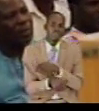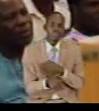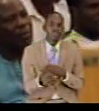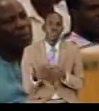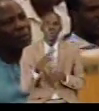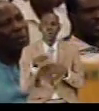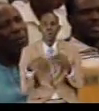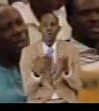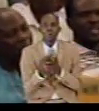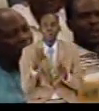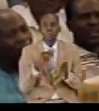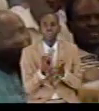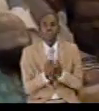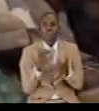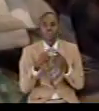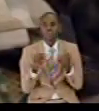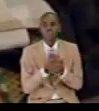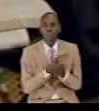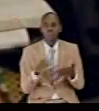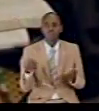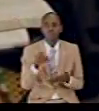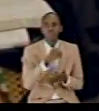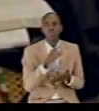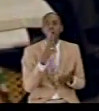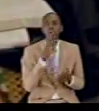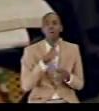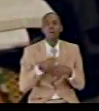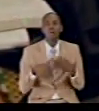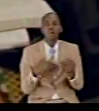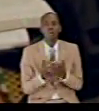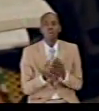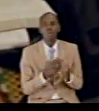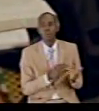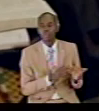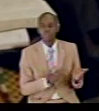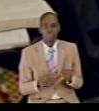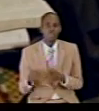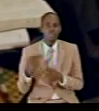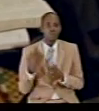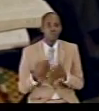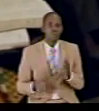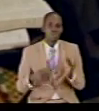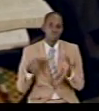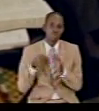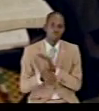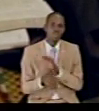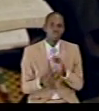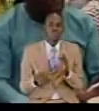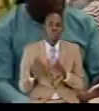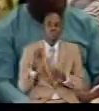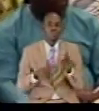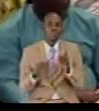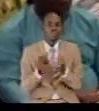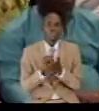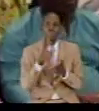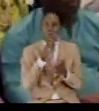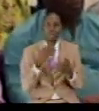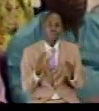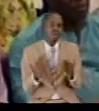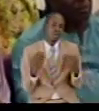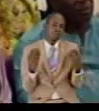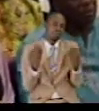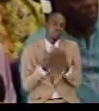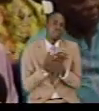want to destroy you. Tell me about what you were afraid of yesterday. And